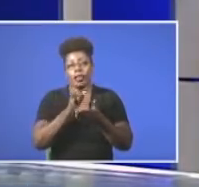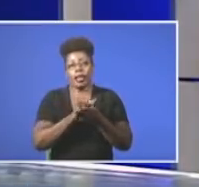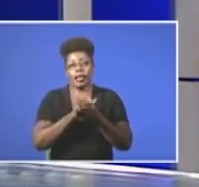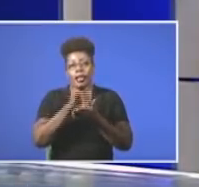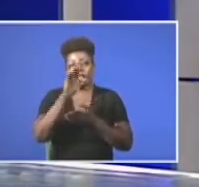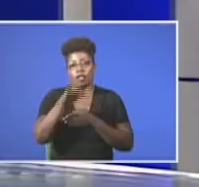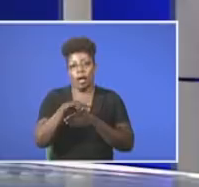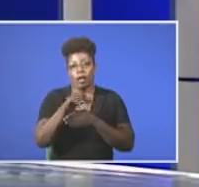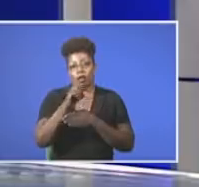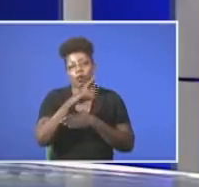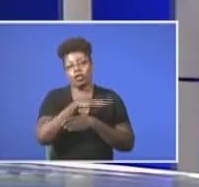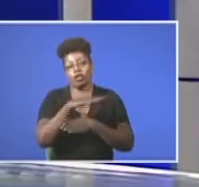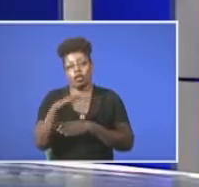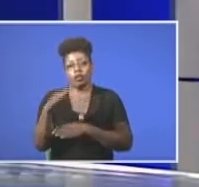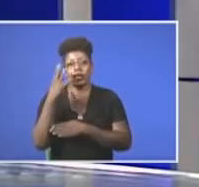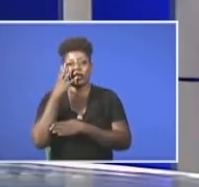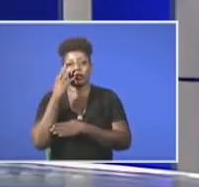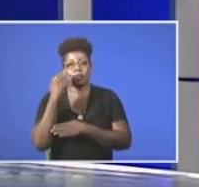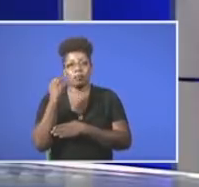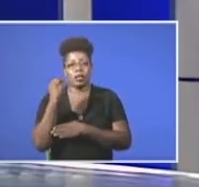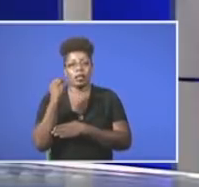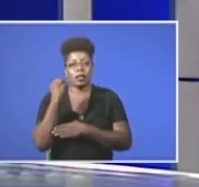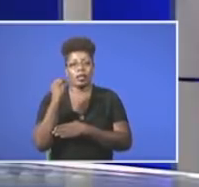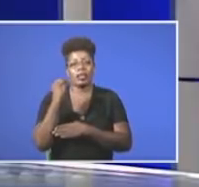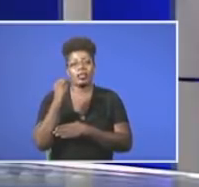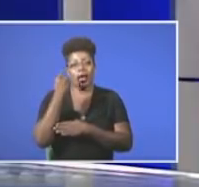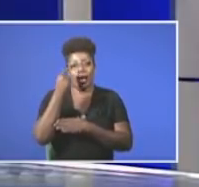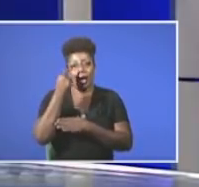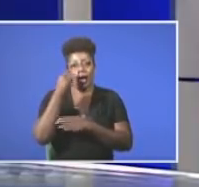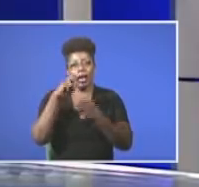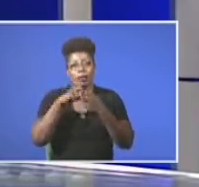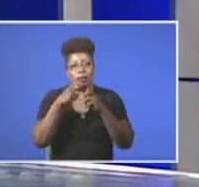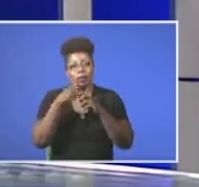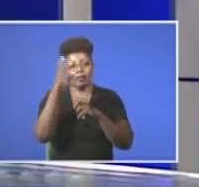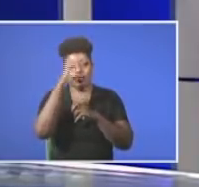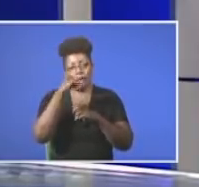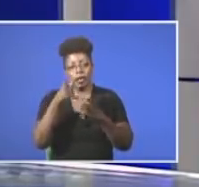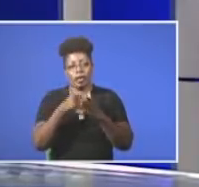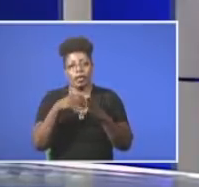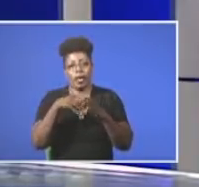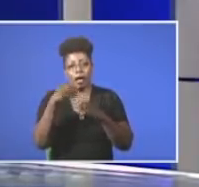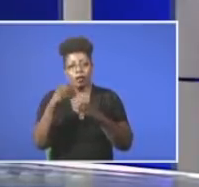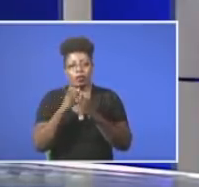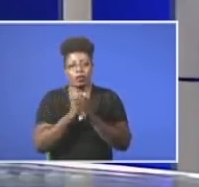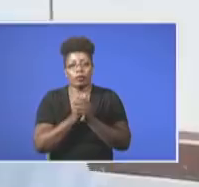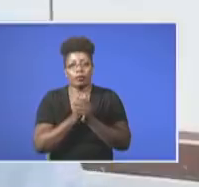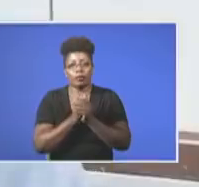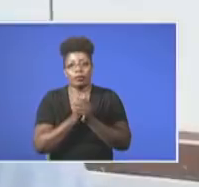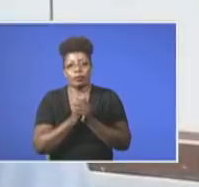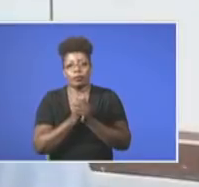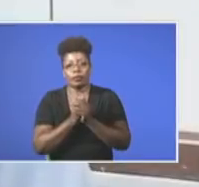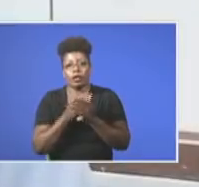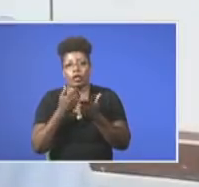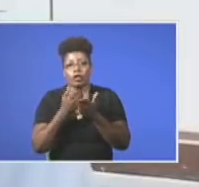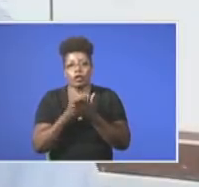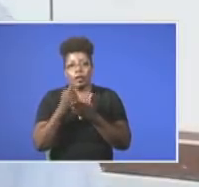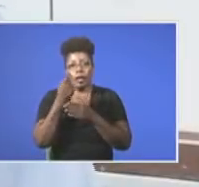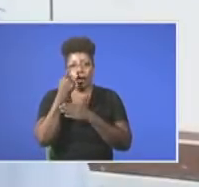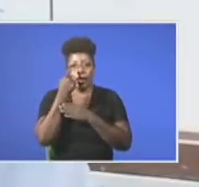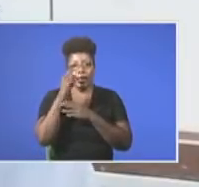or children experiencing eye problems get it checked out. Here's LaDon Davis. A good eye